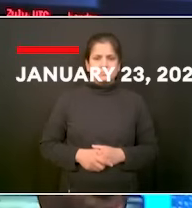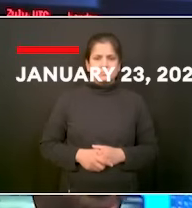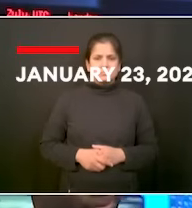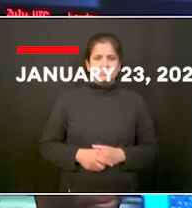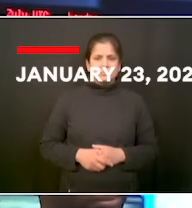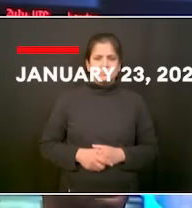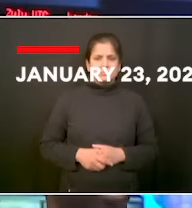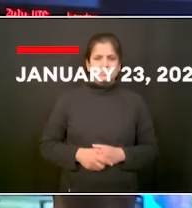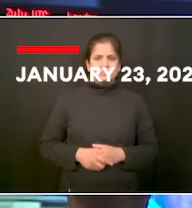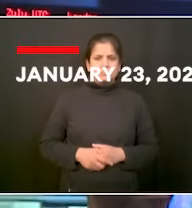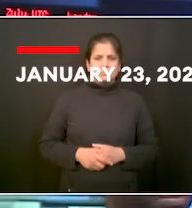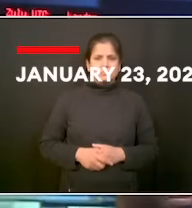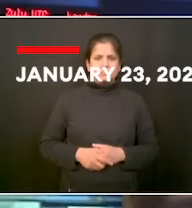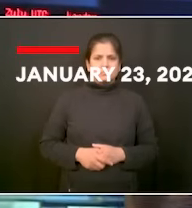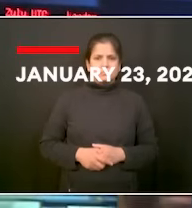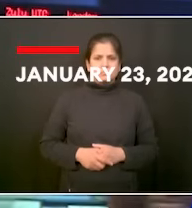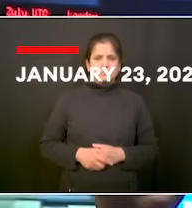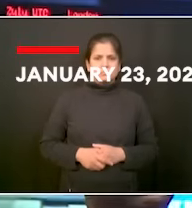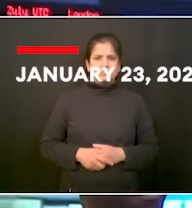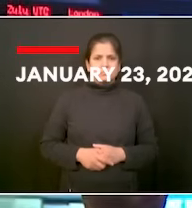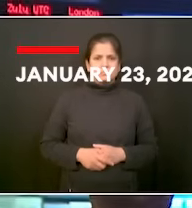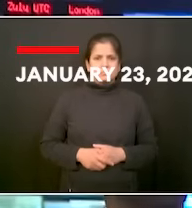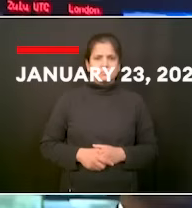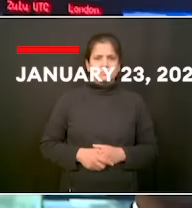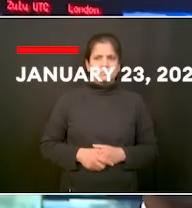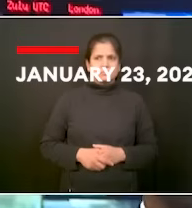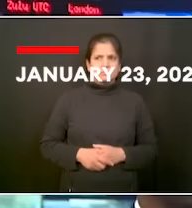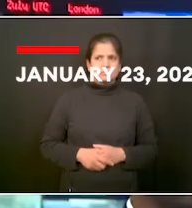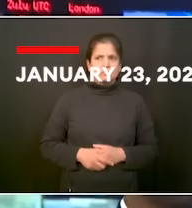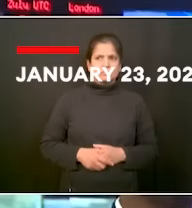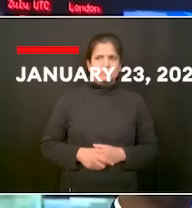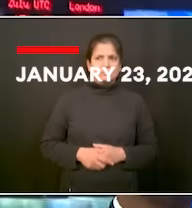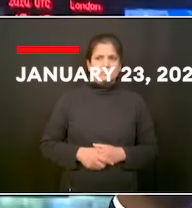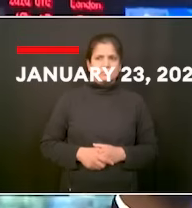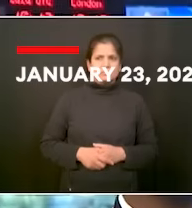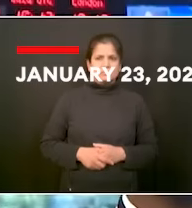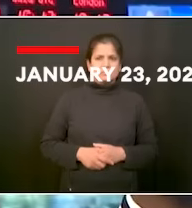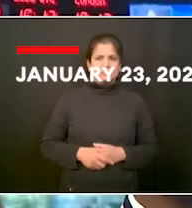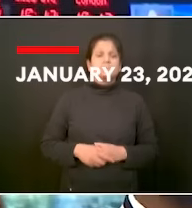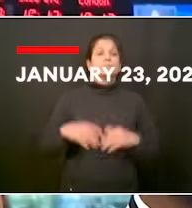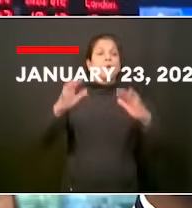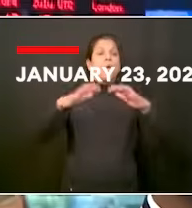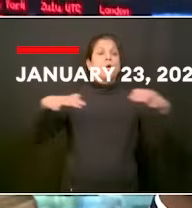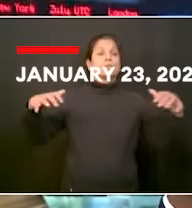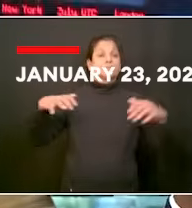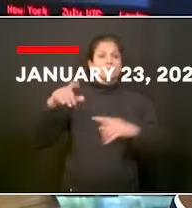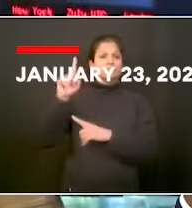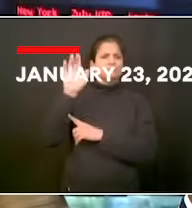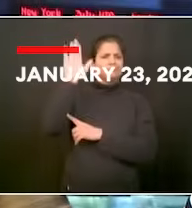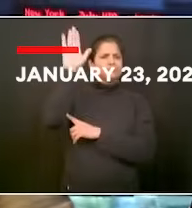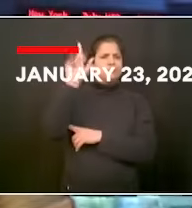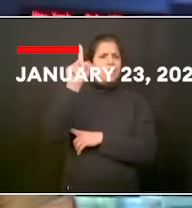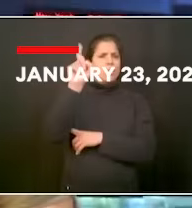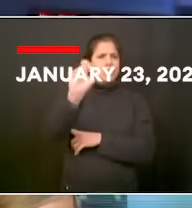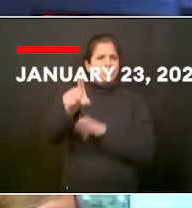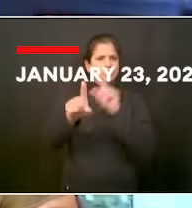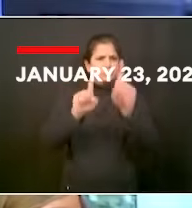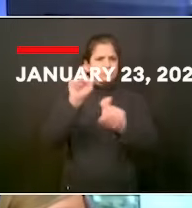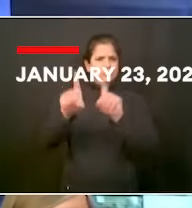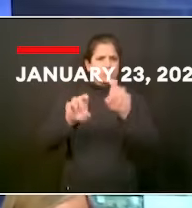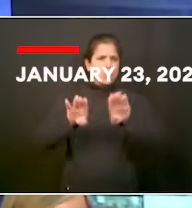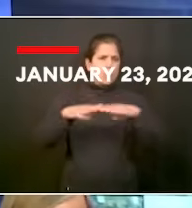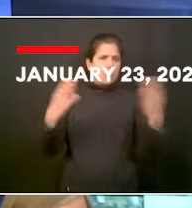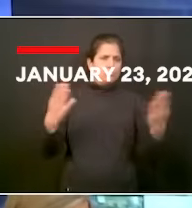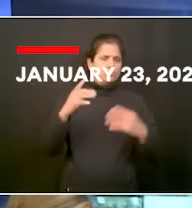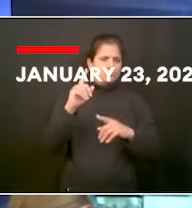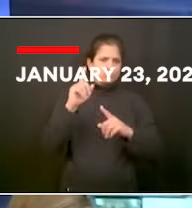Katie? And for the Chancellor, the last time that schools went full remote, it was a disaster, for lack of a better term. I've